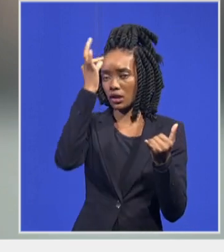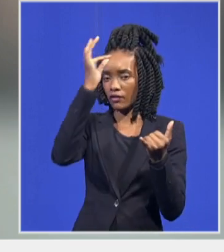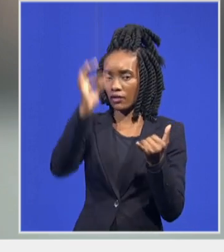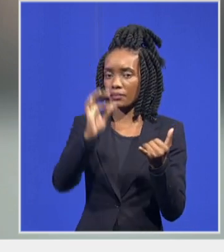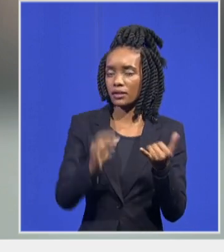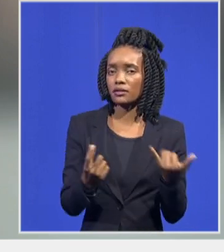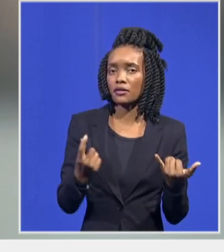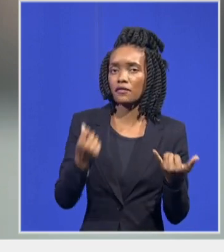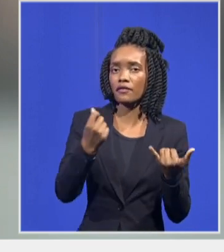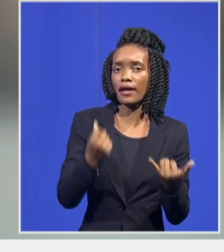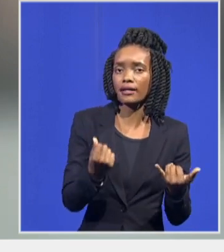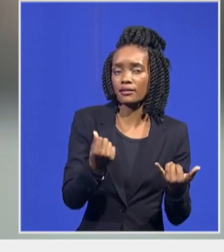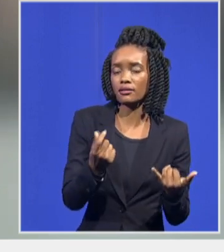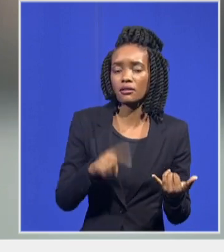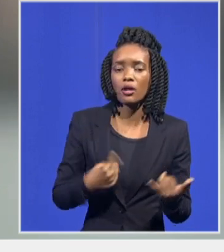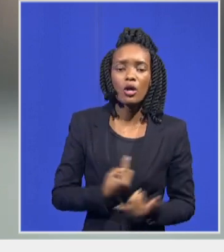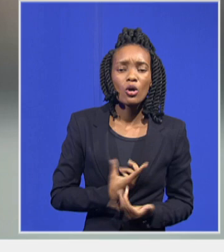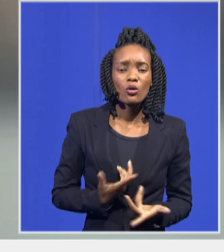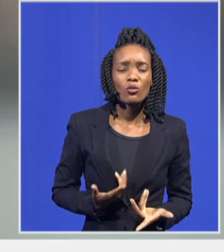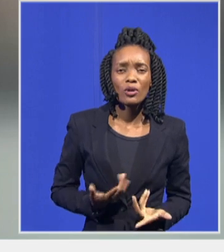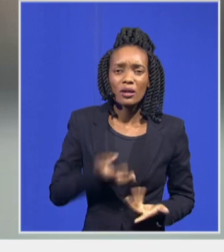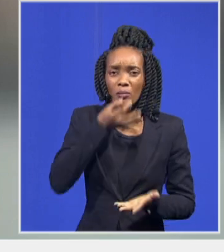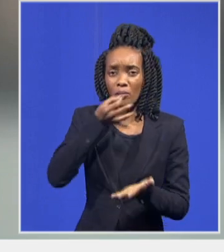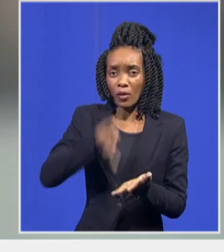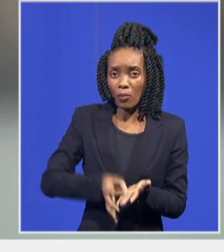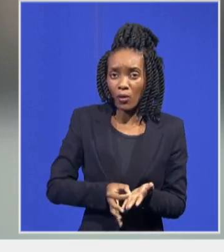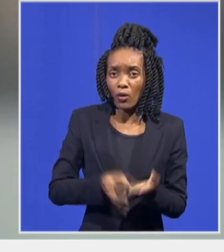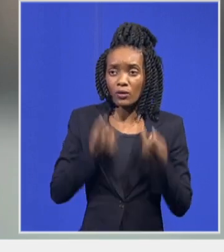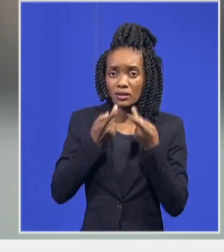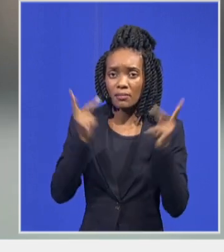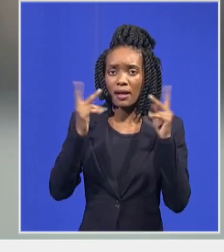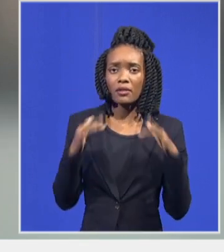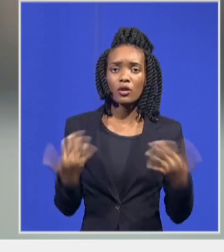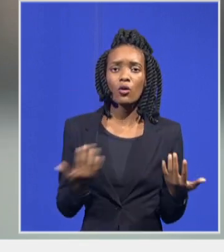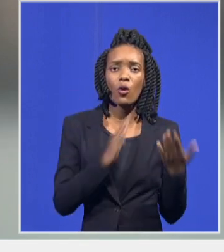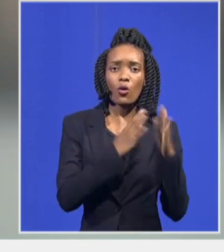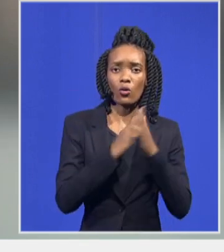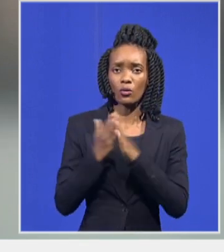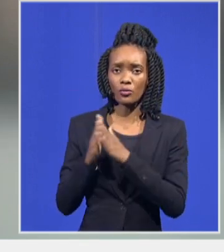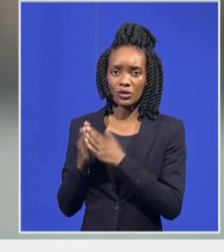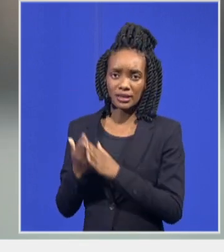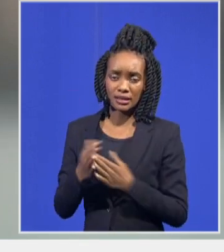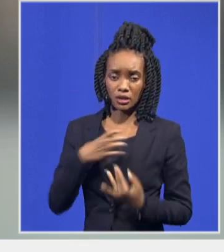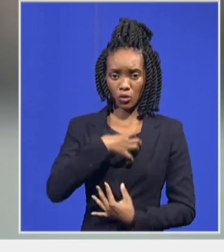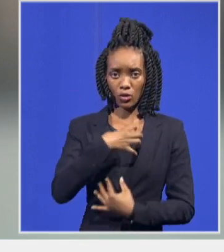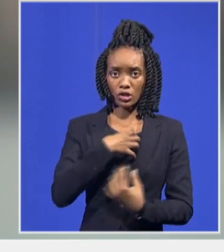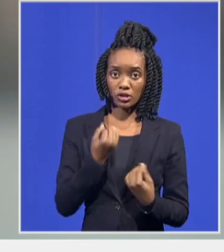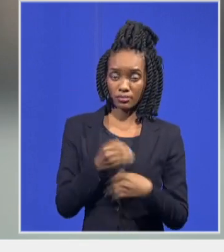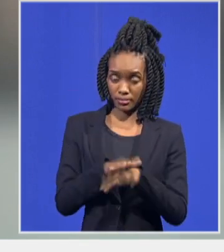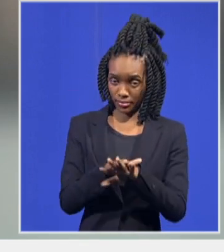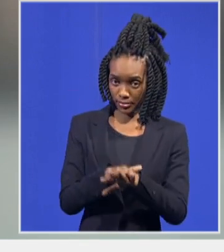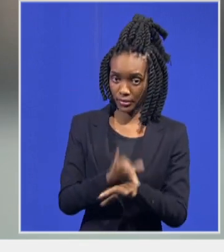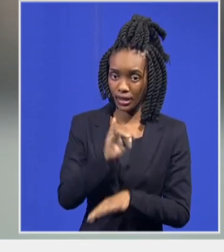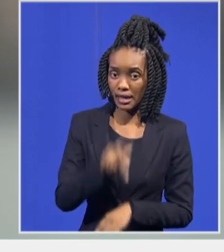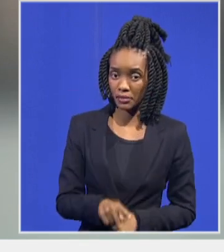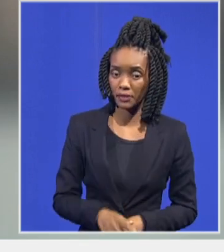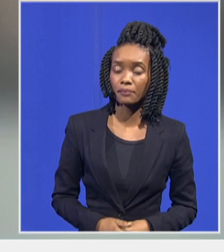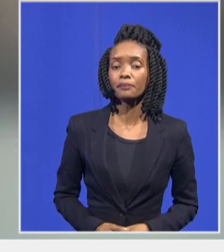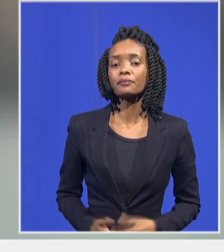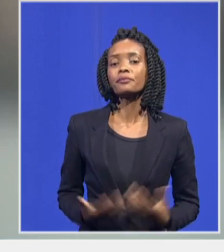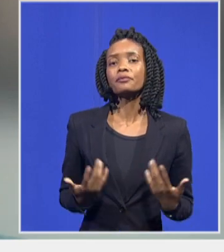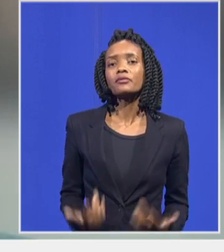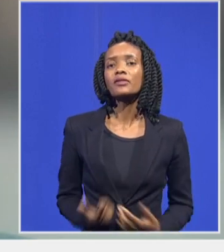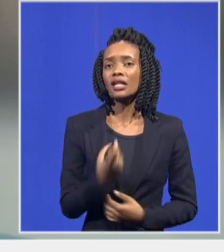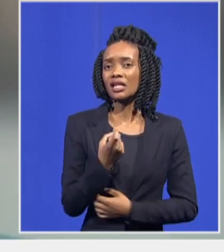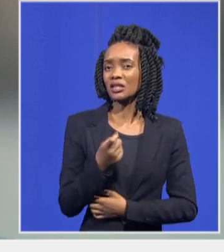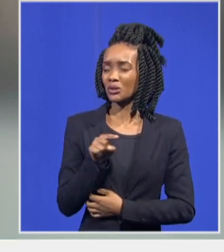and how do we propose that more public or community ownership be integrated into the JET-IP? So it's one of the areas that